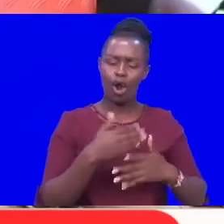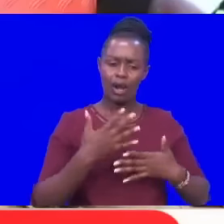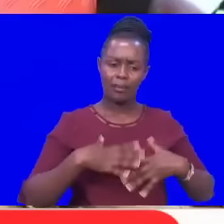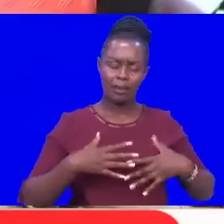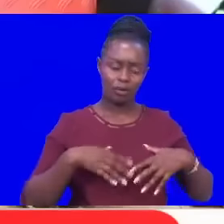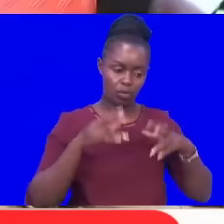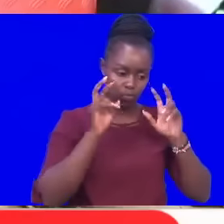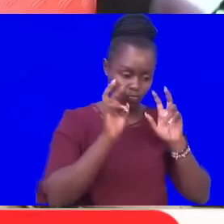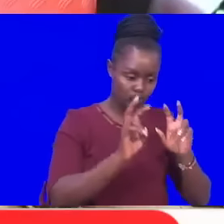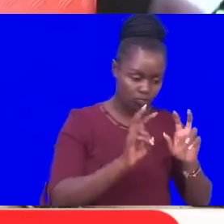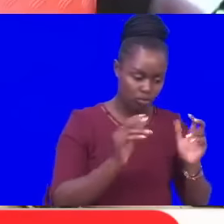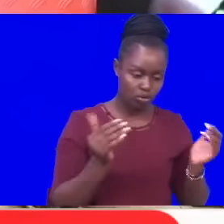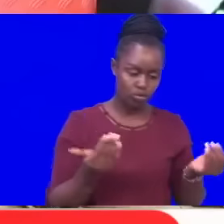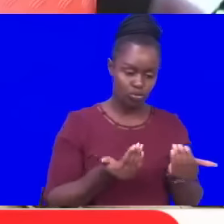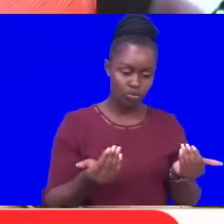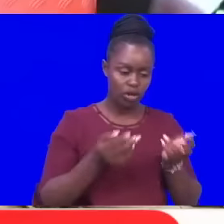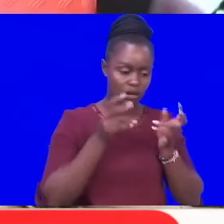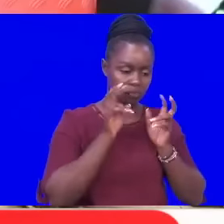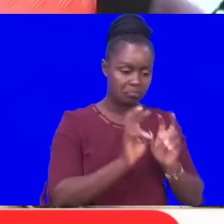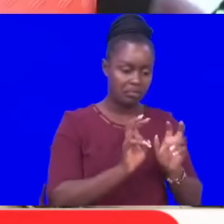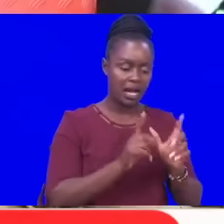naangalia, watoto.